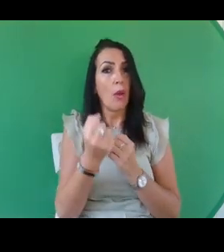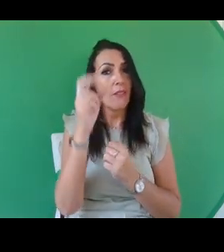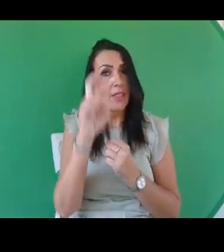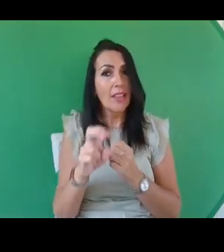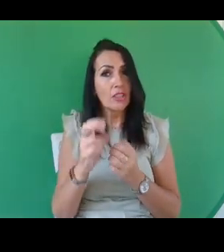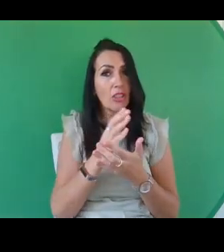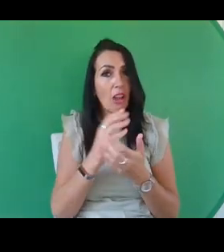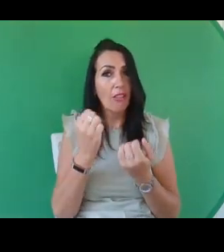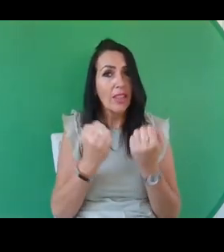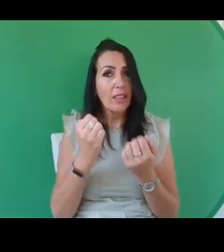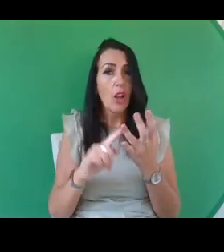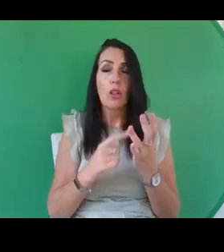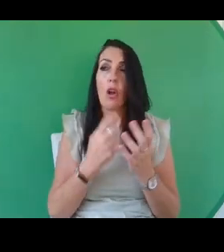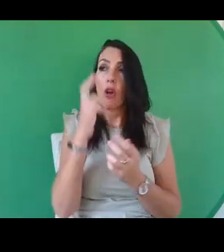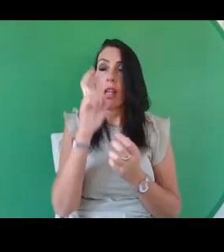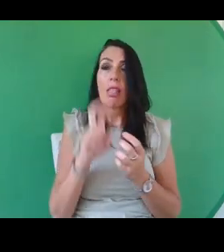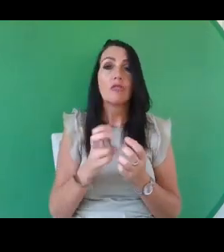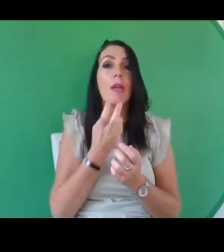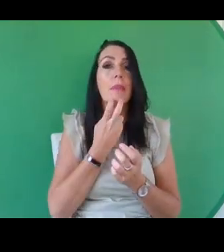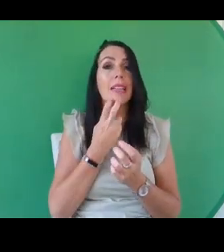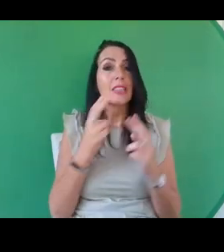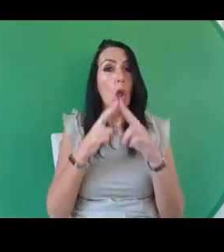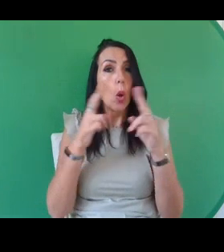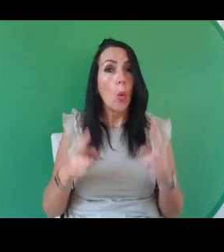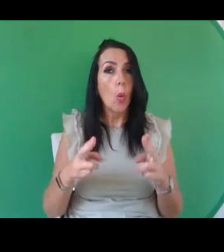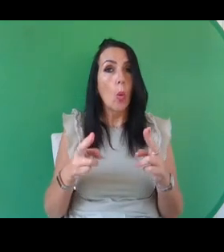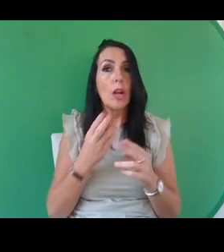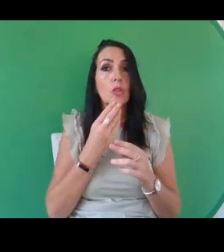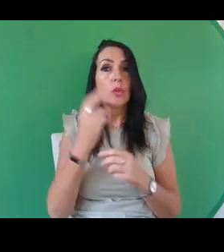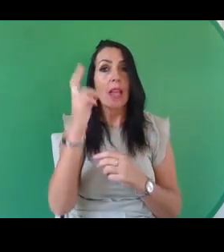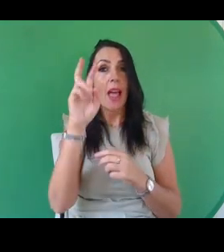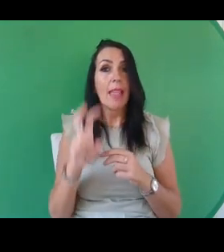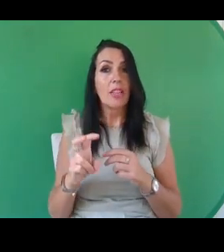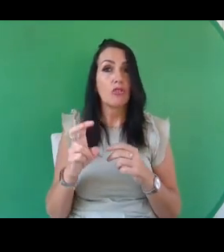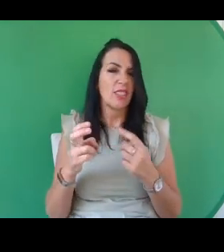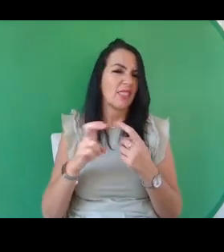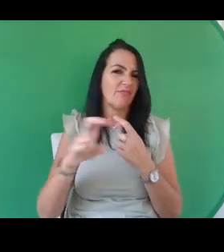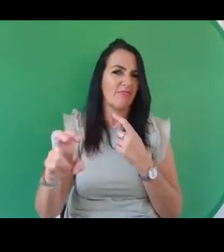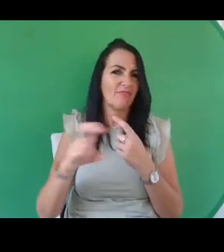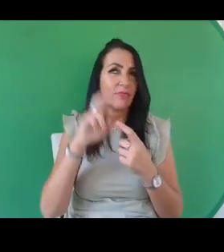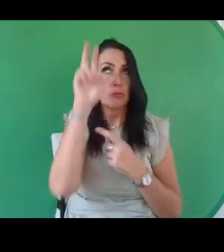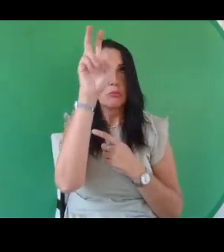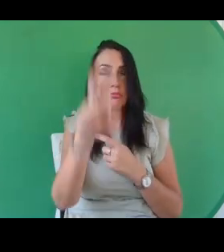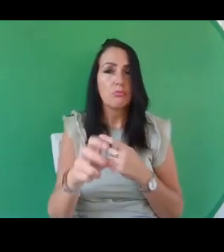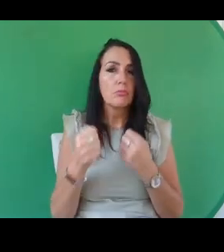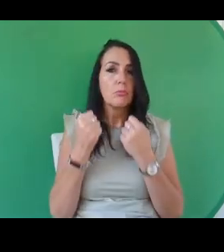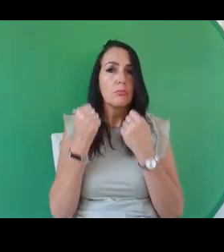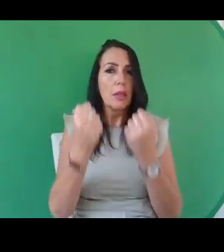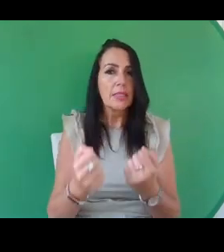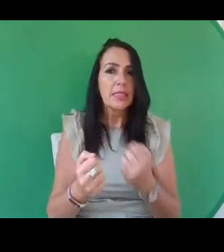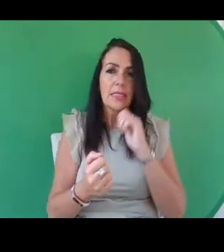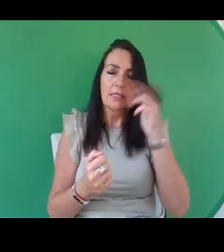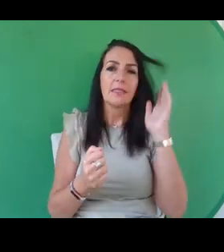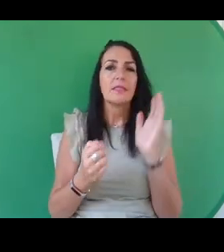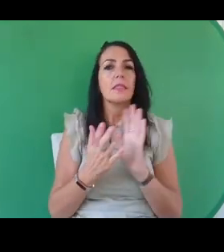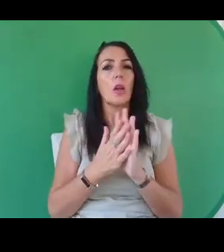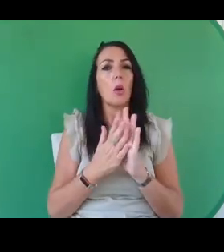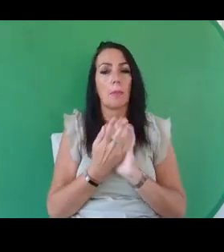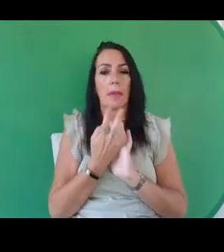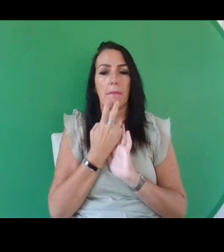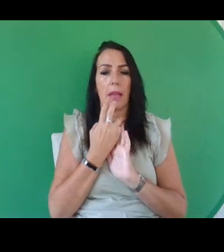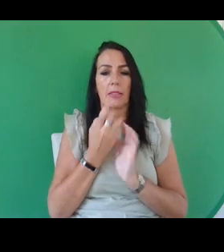an electric battery at home and use electrified public transport. And even having a battery to allow you to charge it